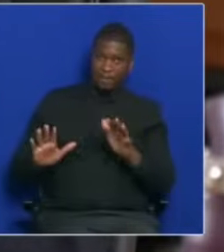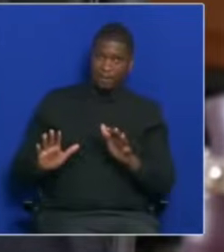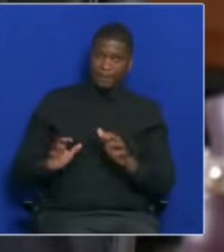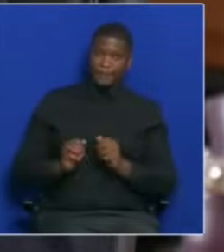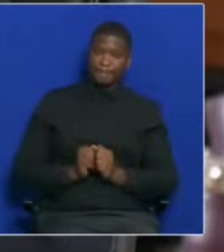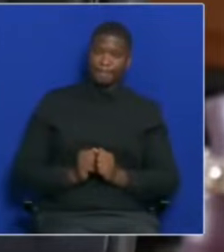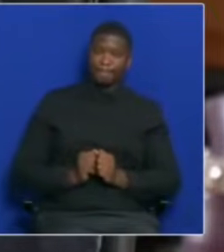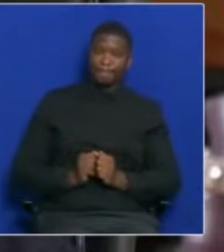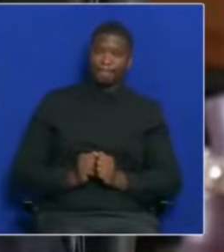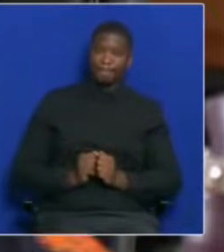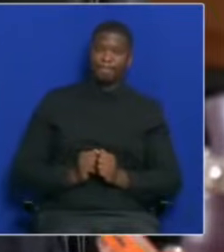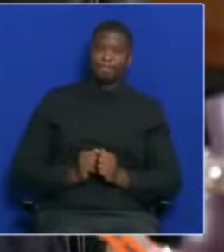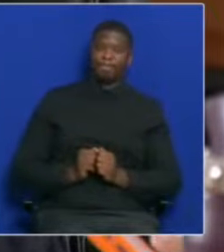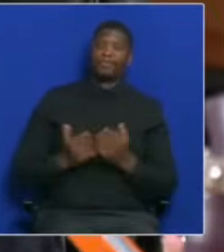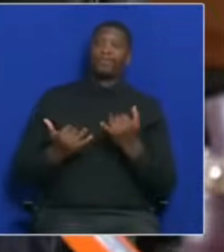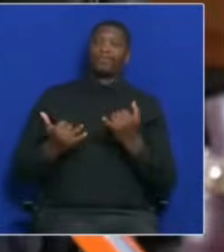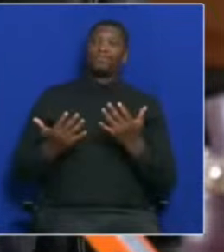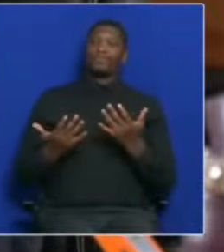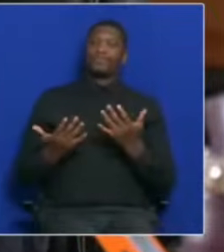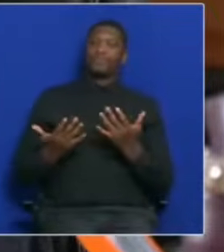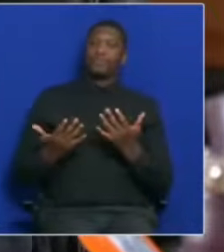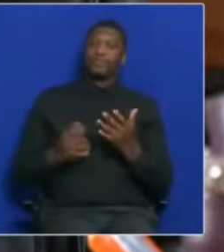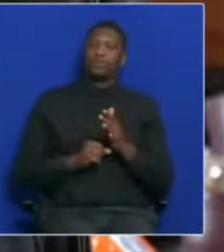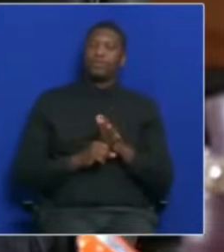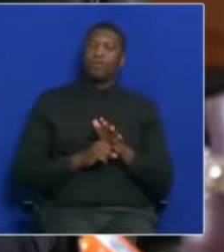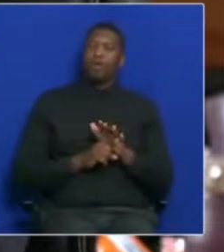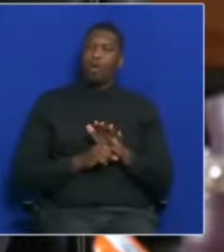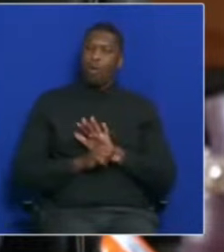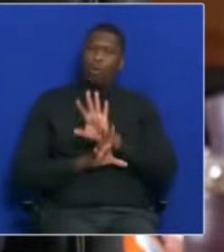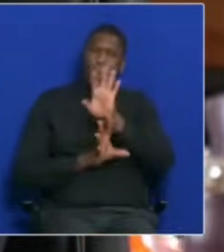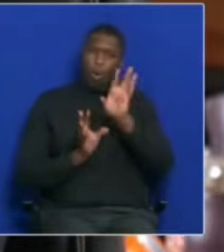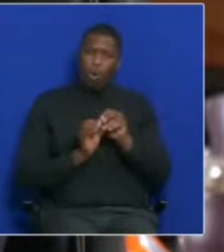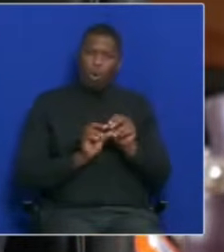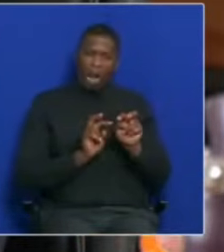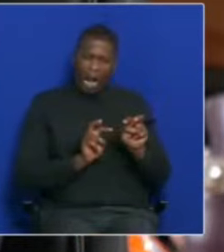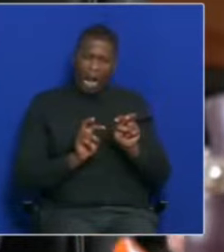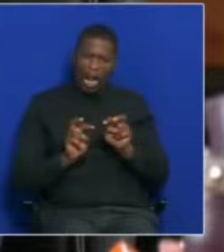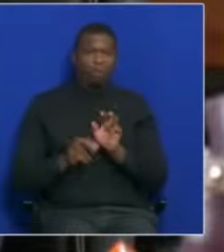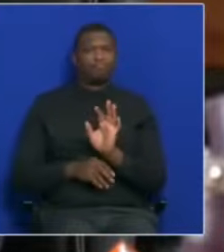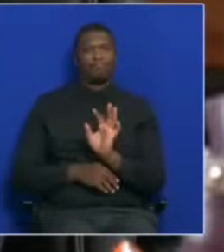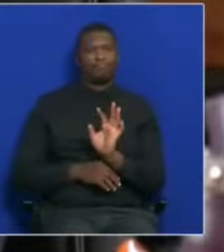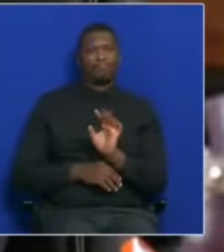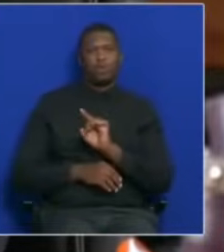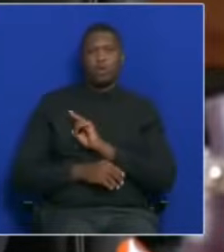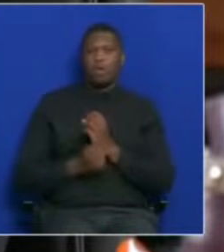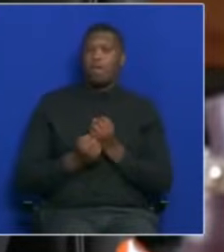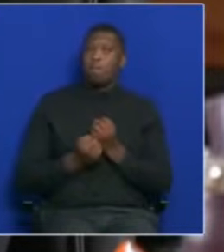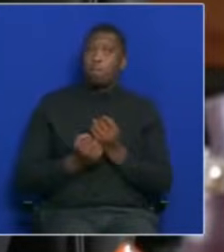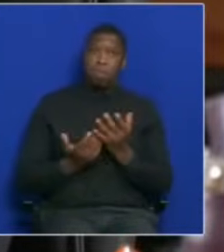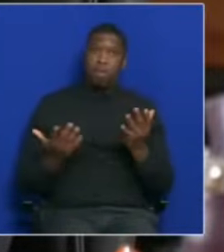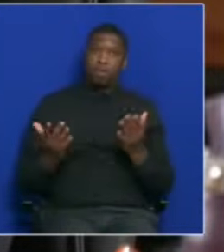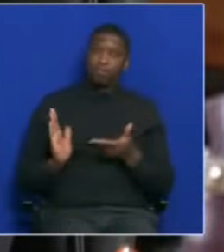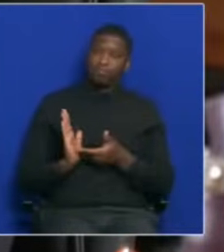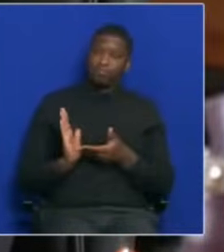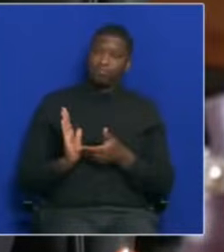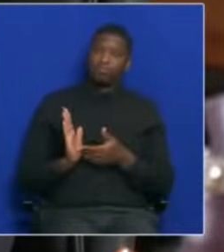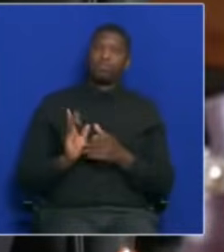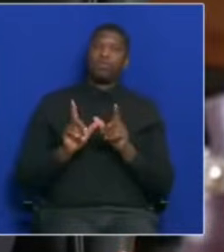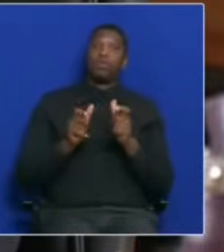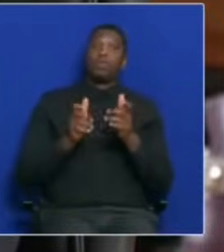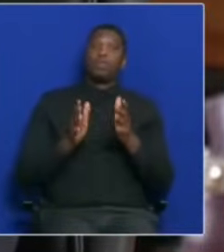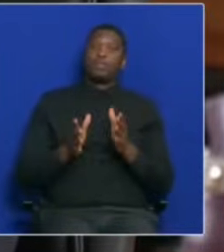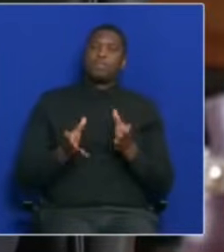Now, I don't propose we go through all of them because there are many. Commissioners, they would have been inserted into